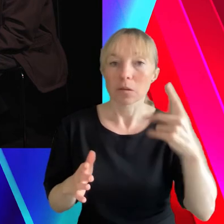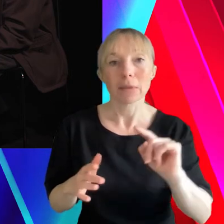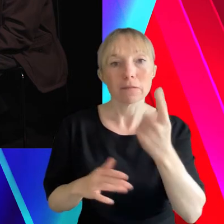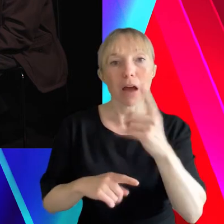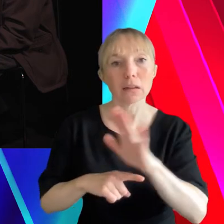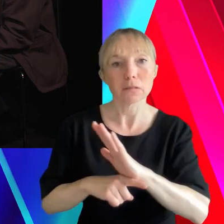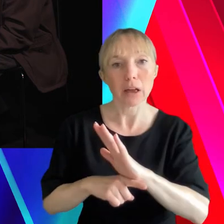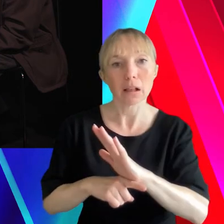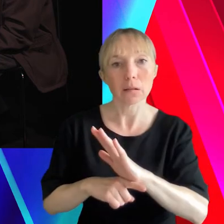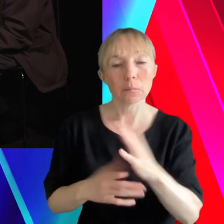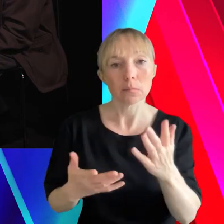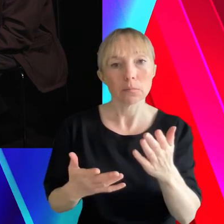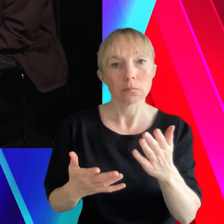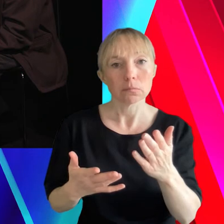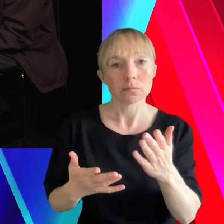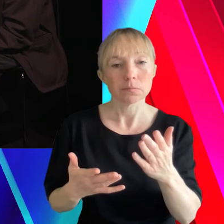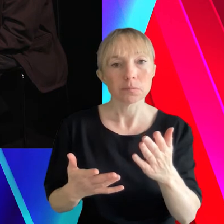this idea of this